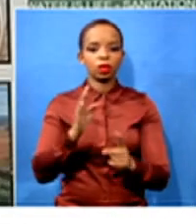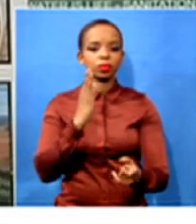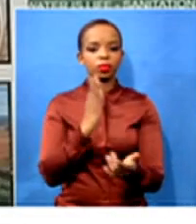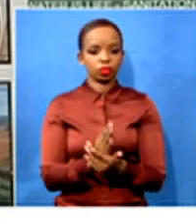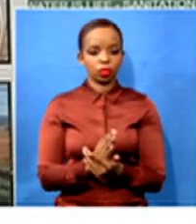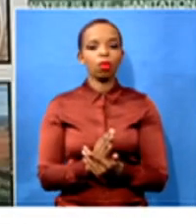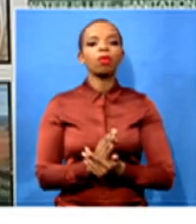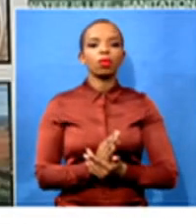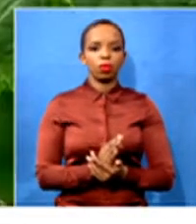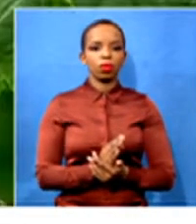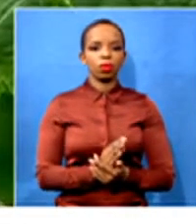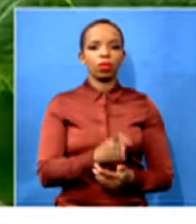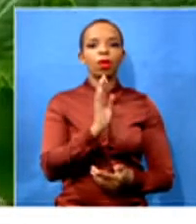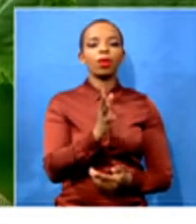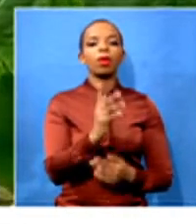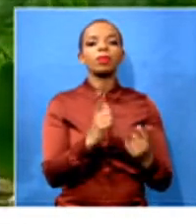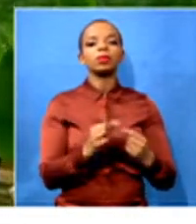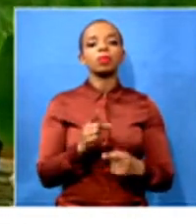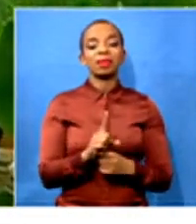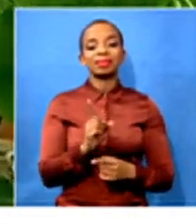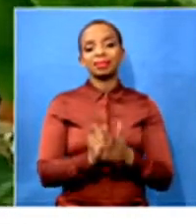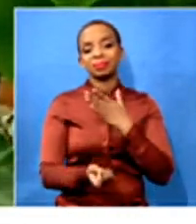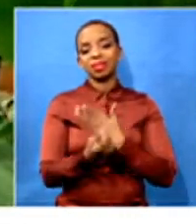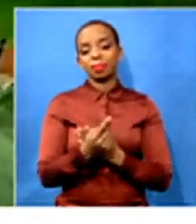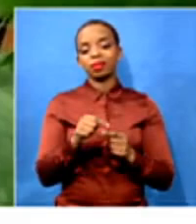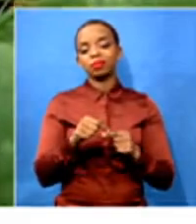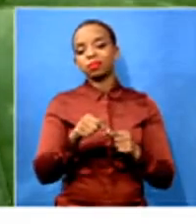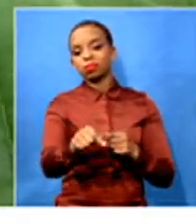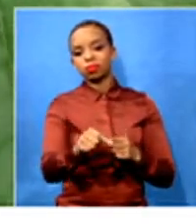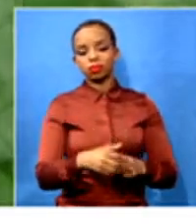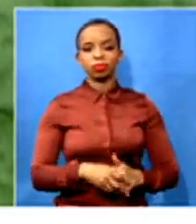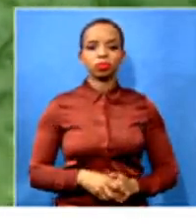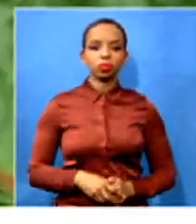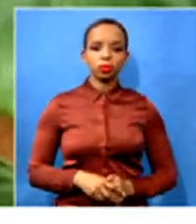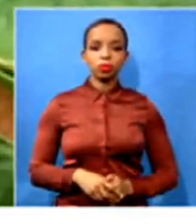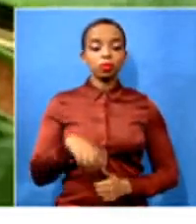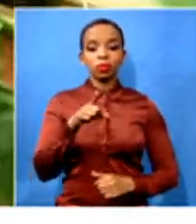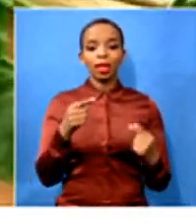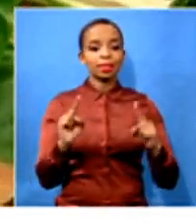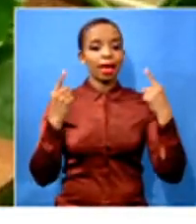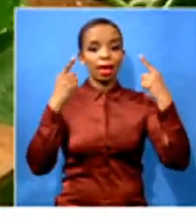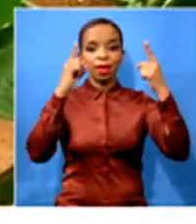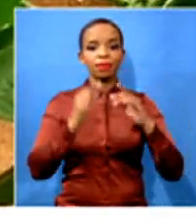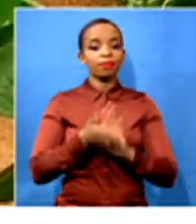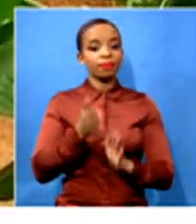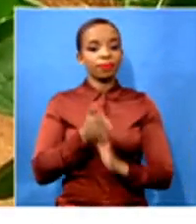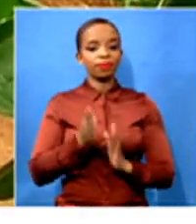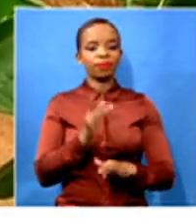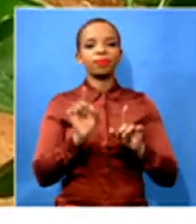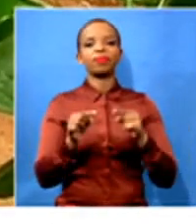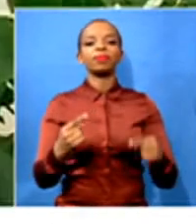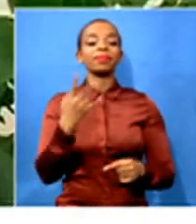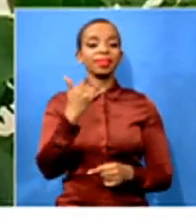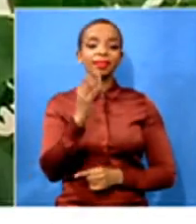of the effects of that drought. Cucumbers are thirsty vegetables and cannot survive if water is rationed. The